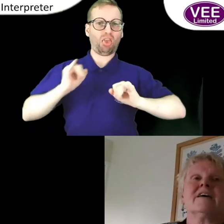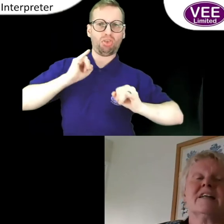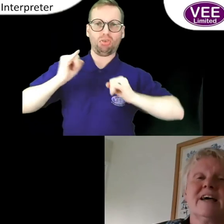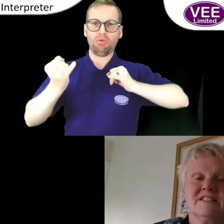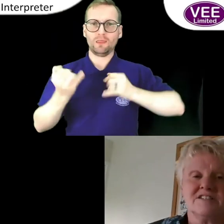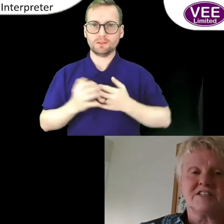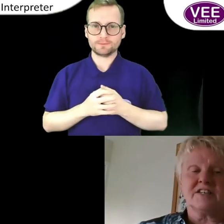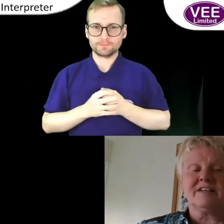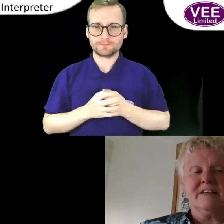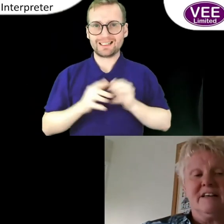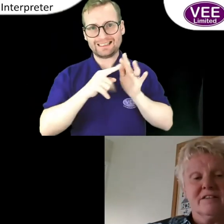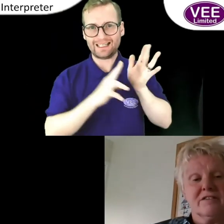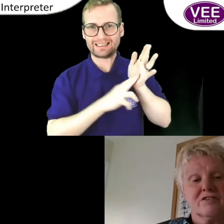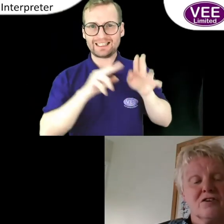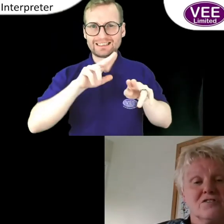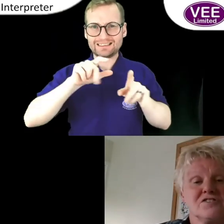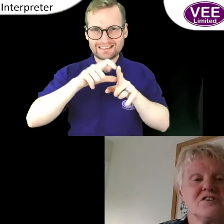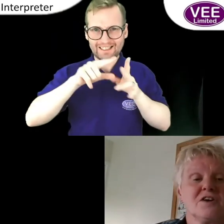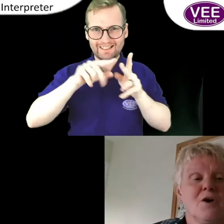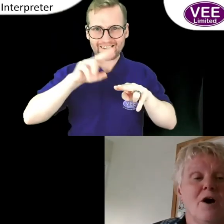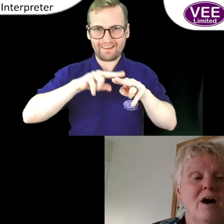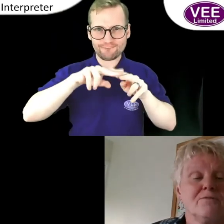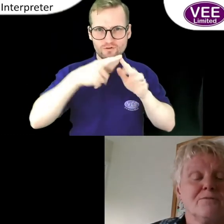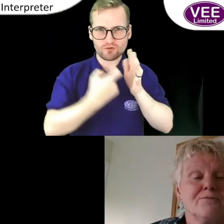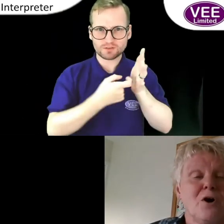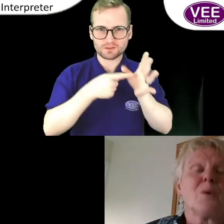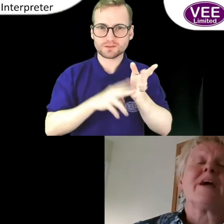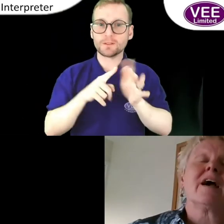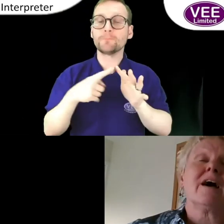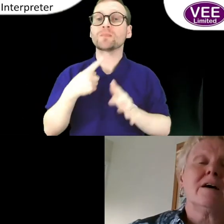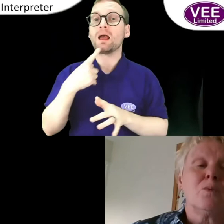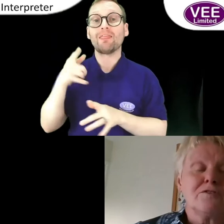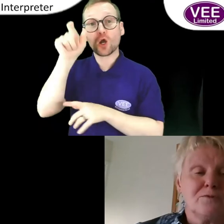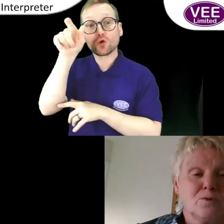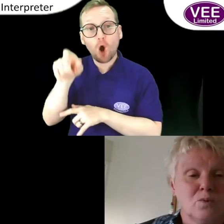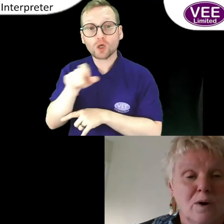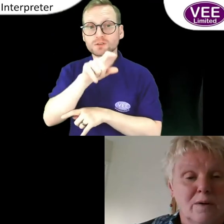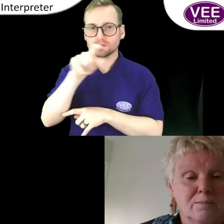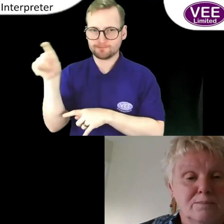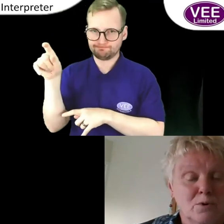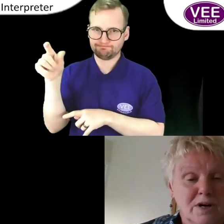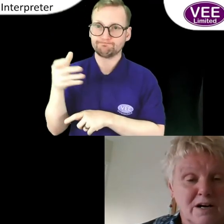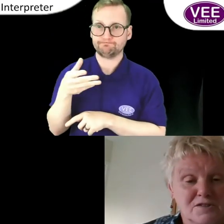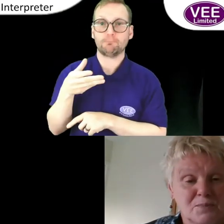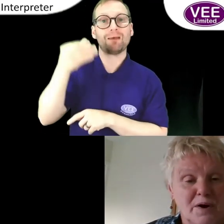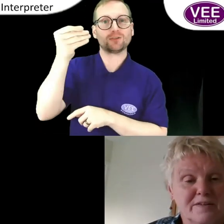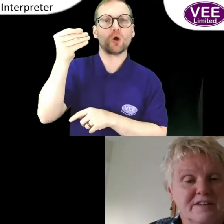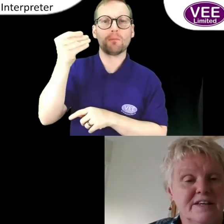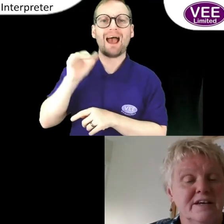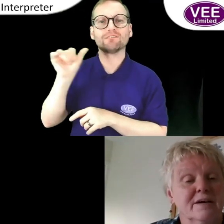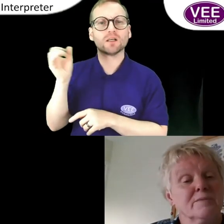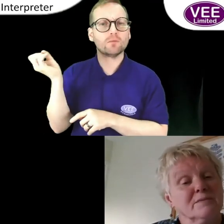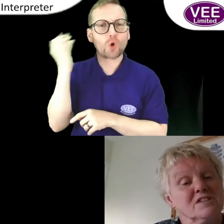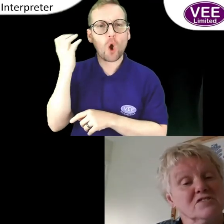I collected the cross following a wonderful broadcast by